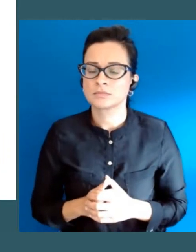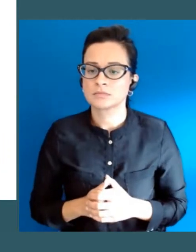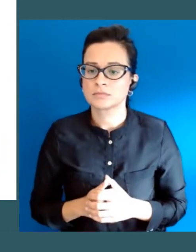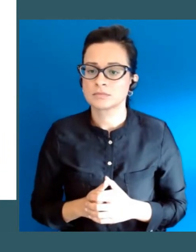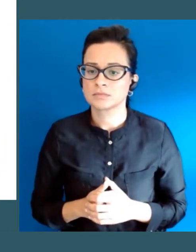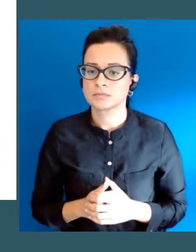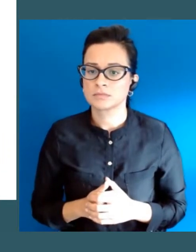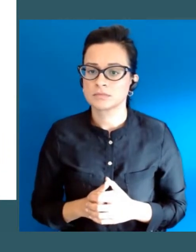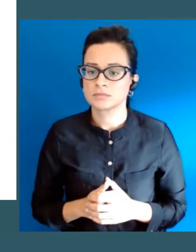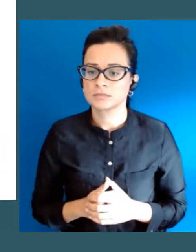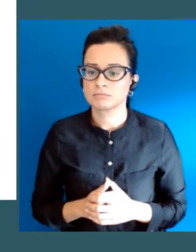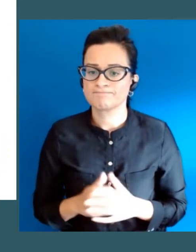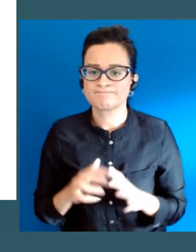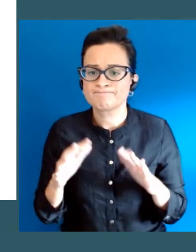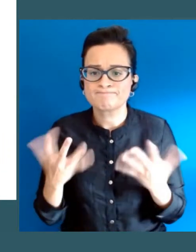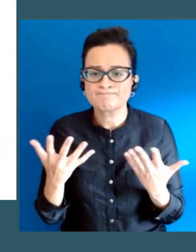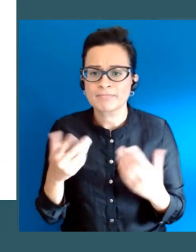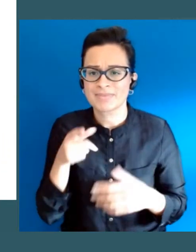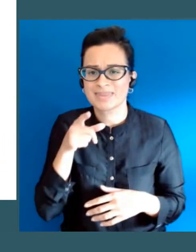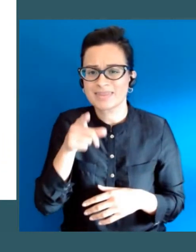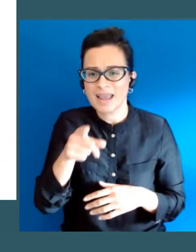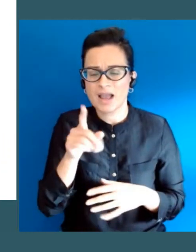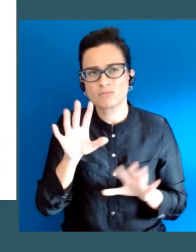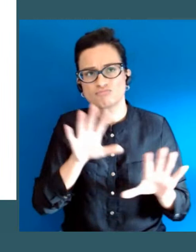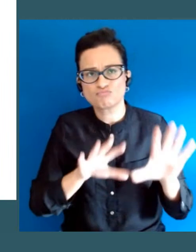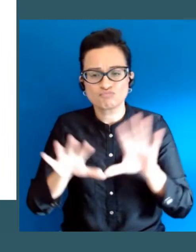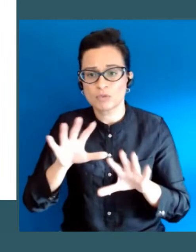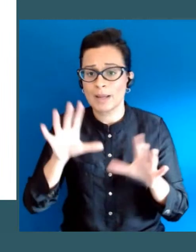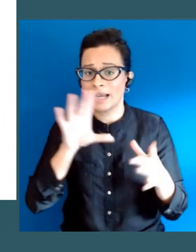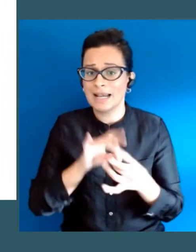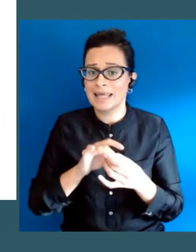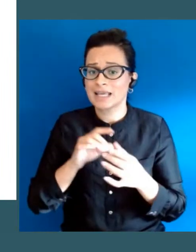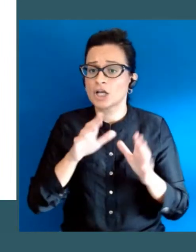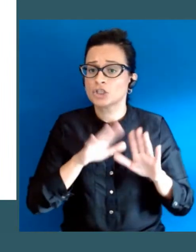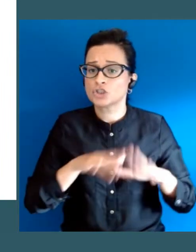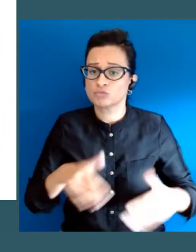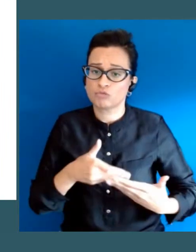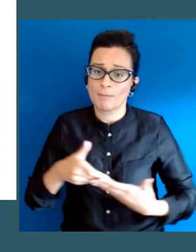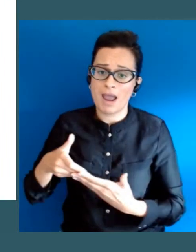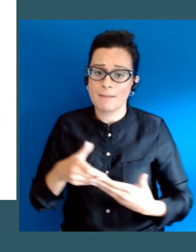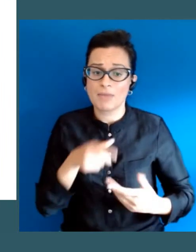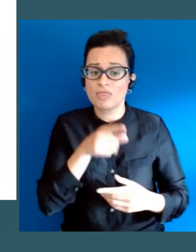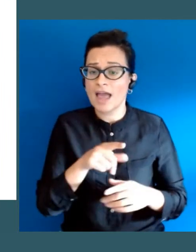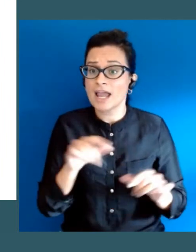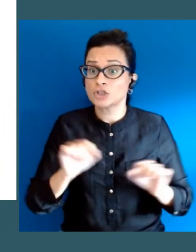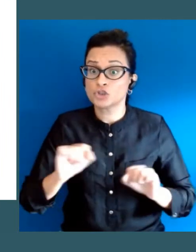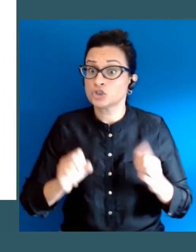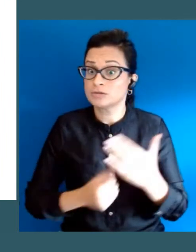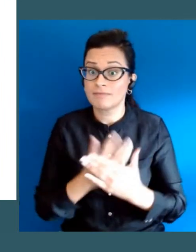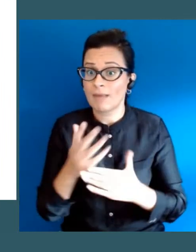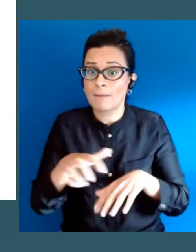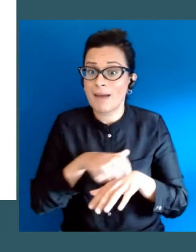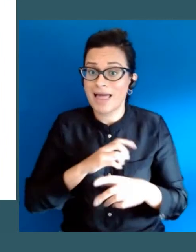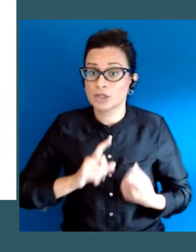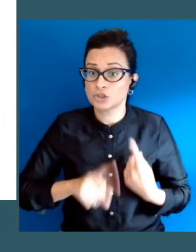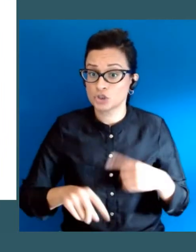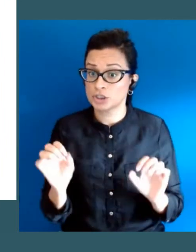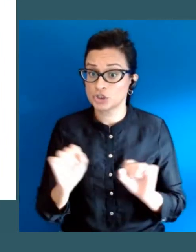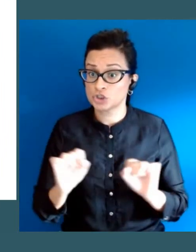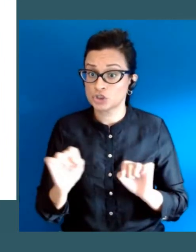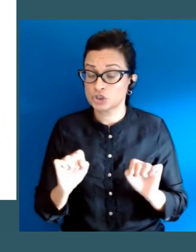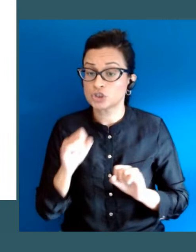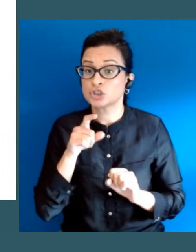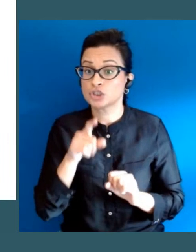So this was about infants who have not developed allergy. Now, when infants have